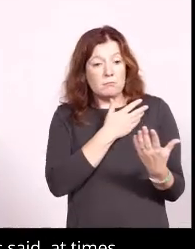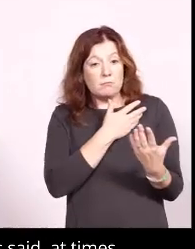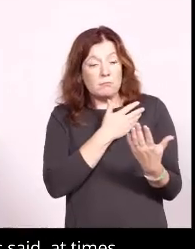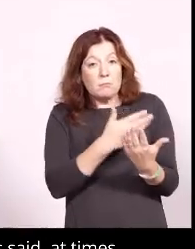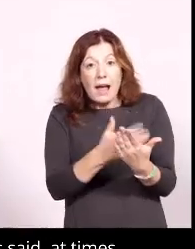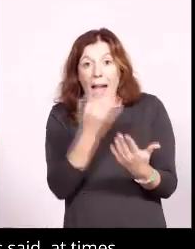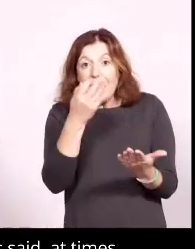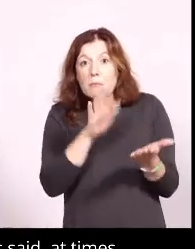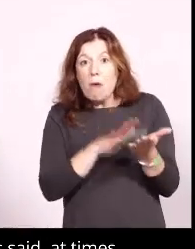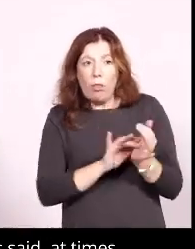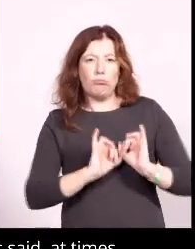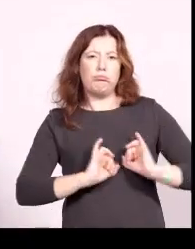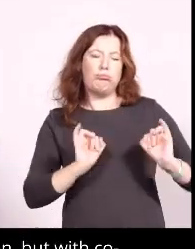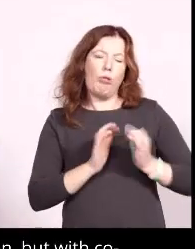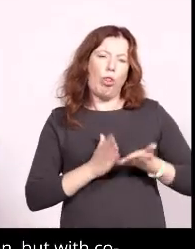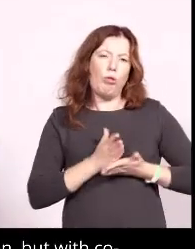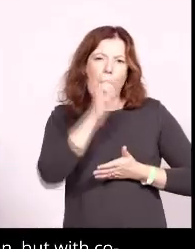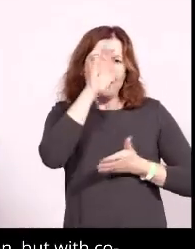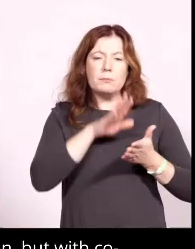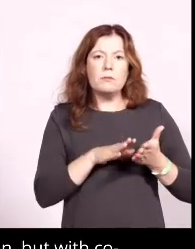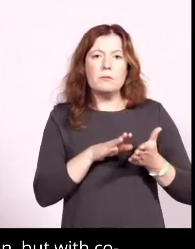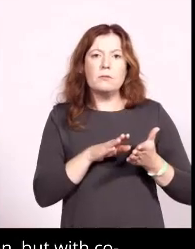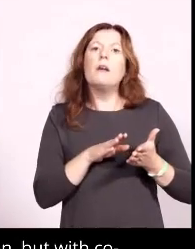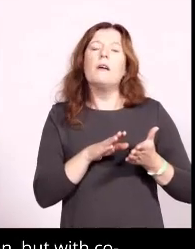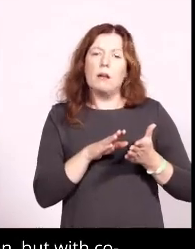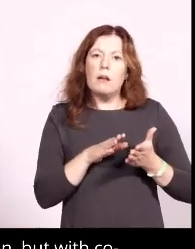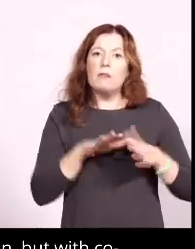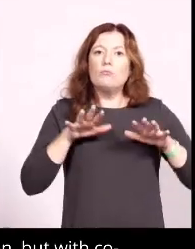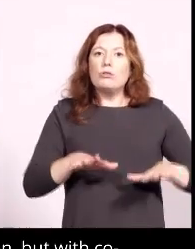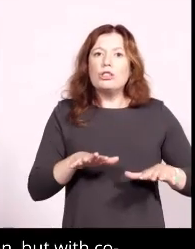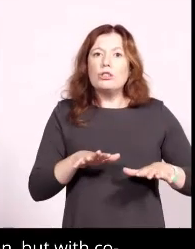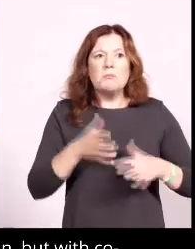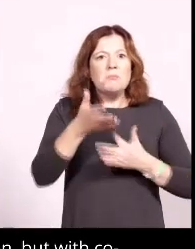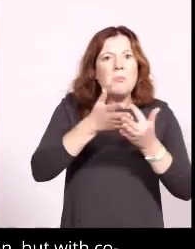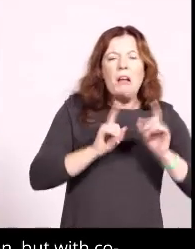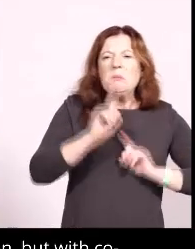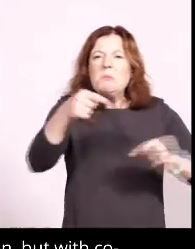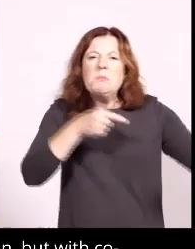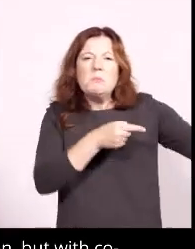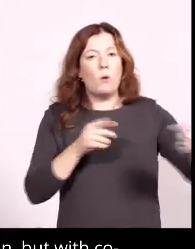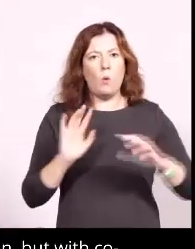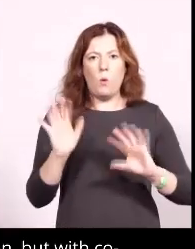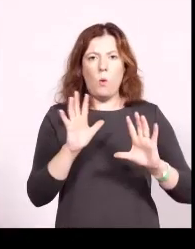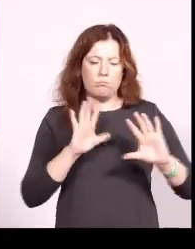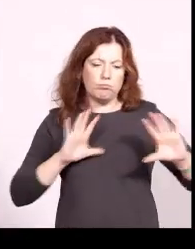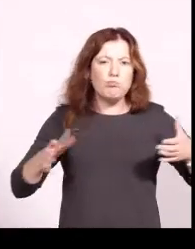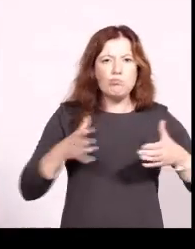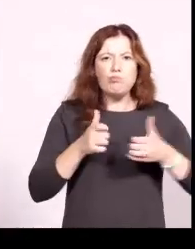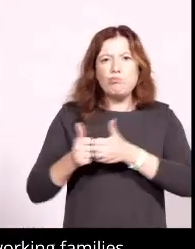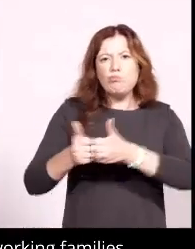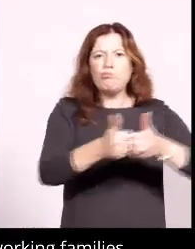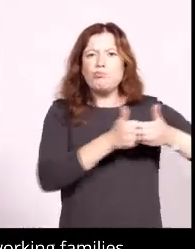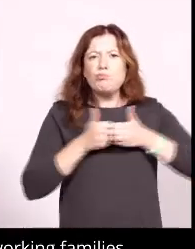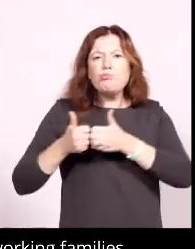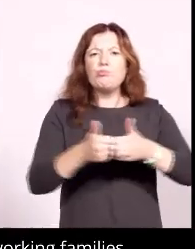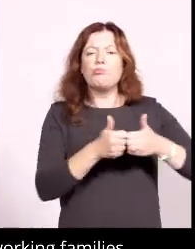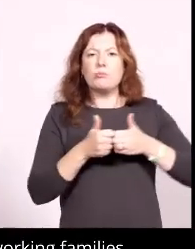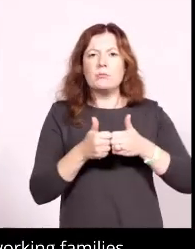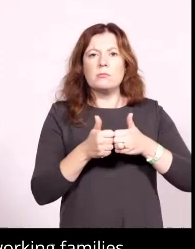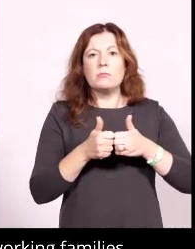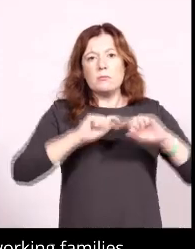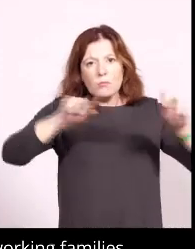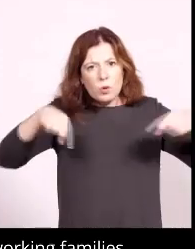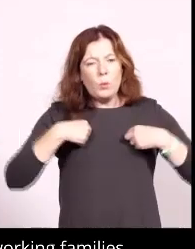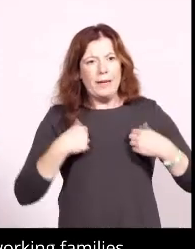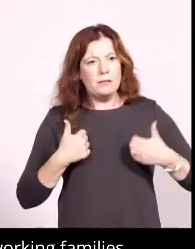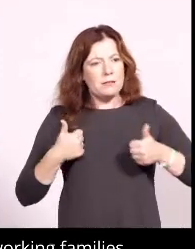crisis this past 18 months, the British people responded not with division, but with cooperation. We choose